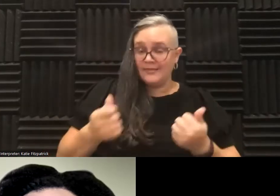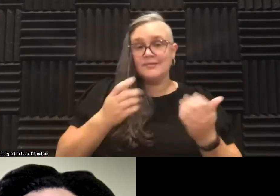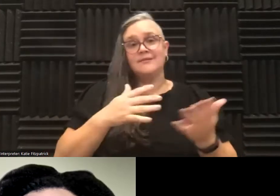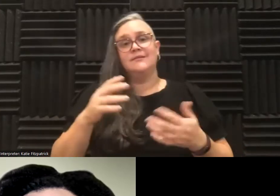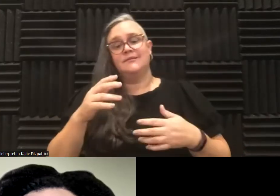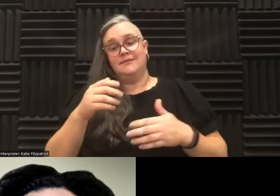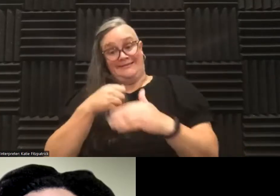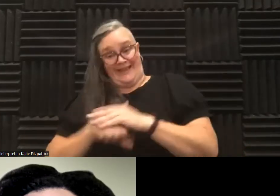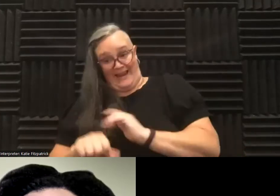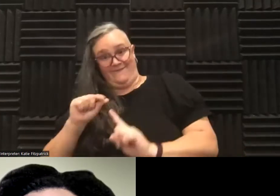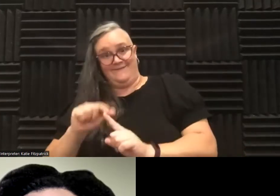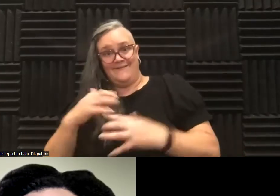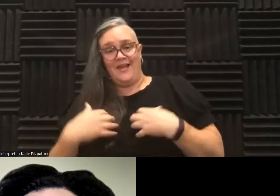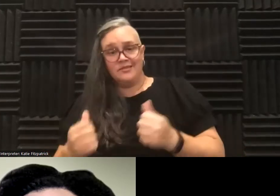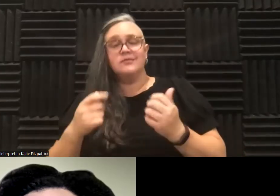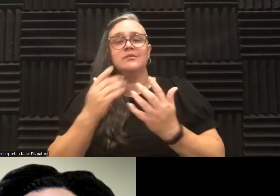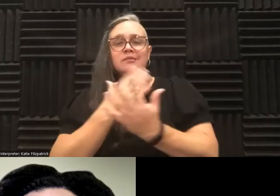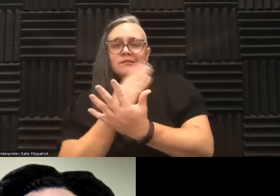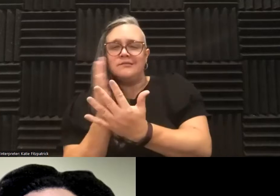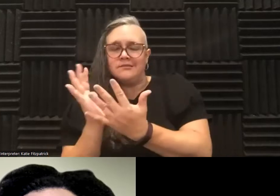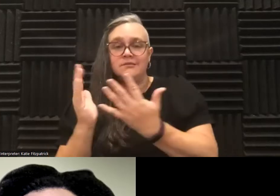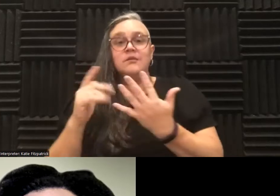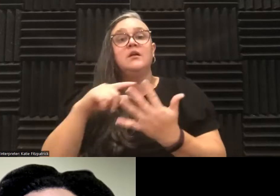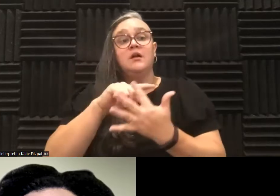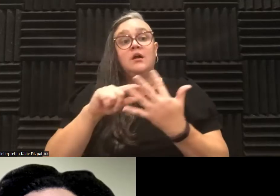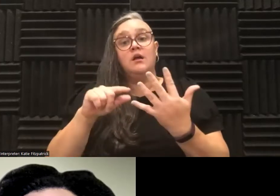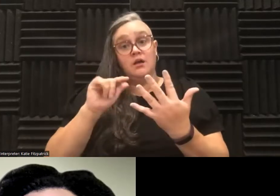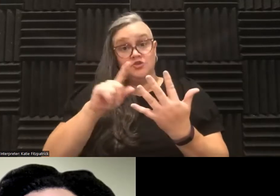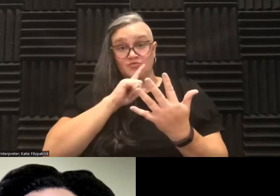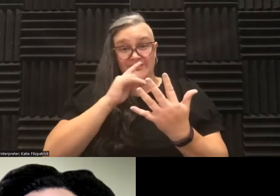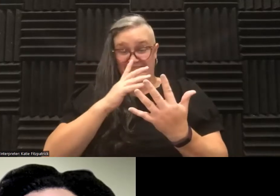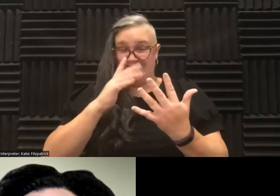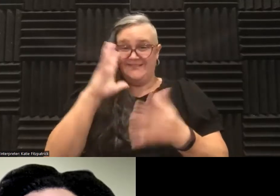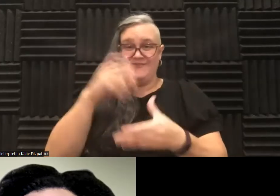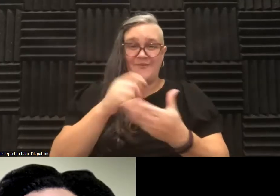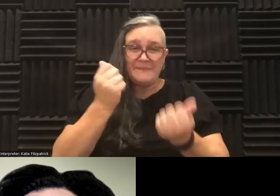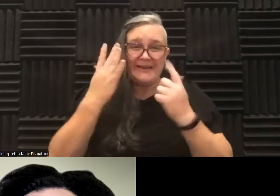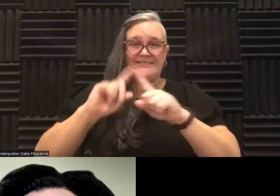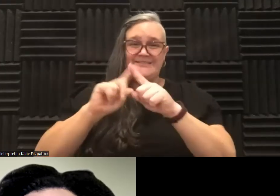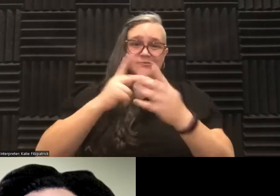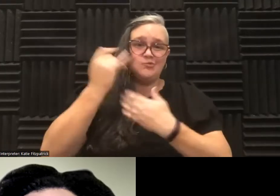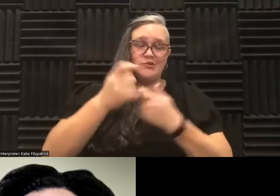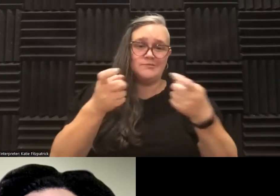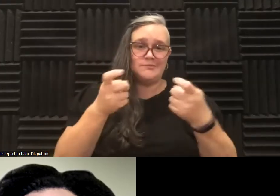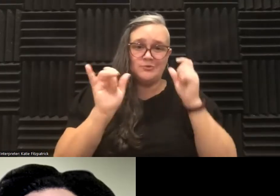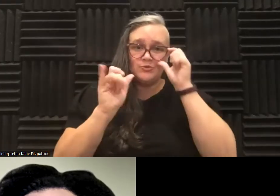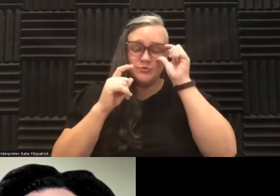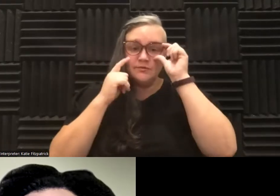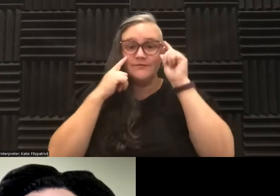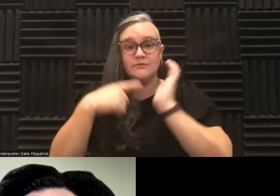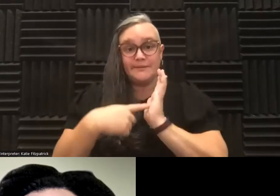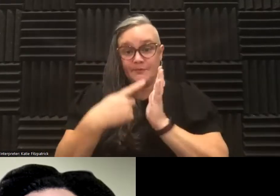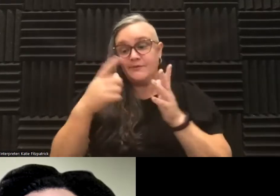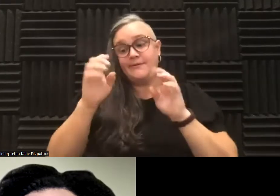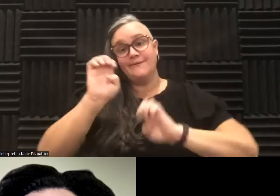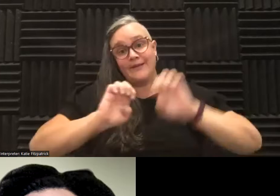She brings experience spanning the gamut and is familiar with many project management details, including evaluation